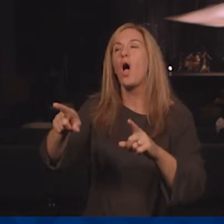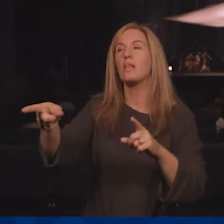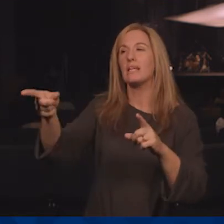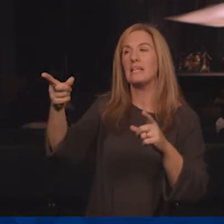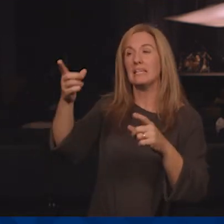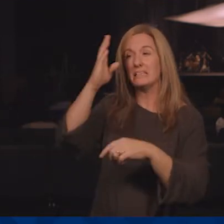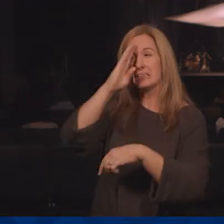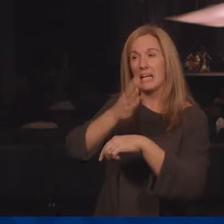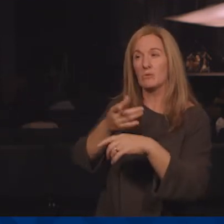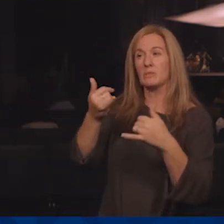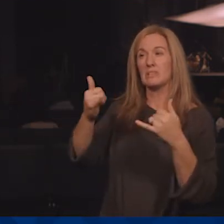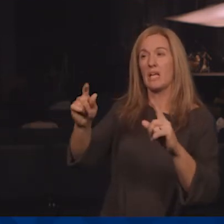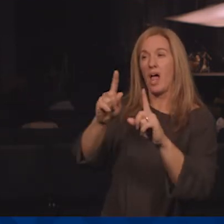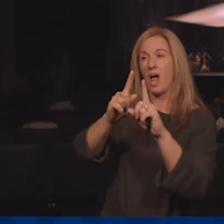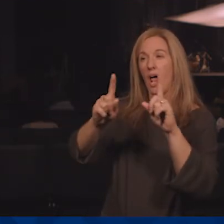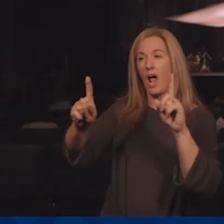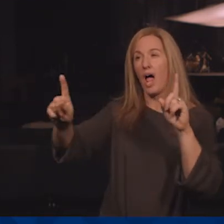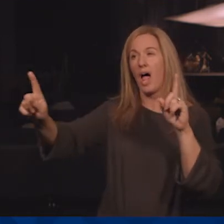phrase.